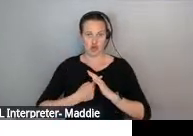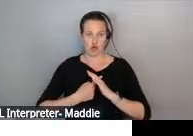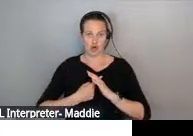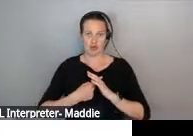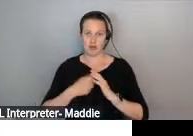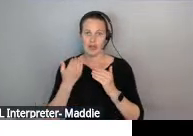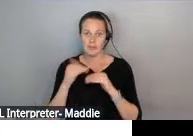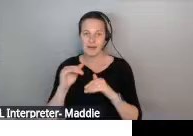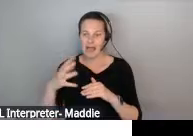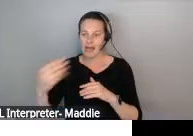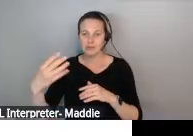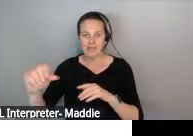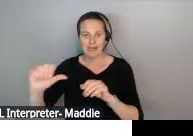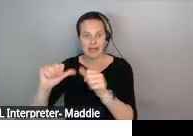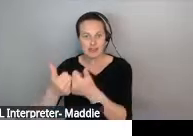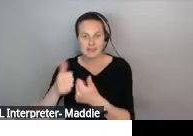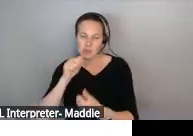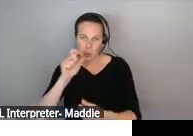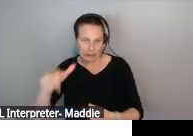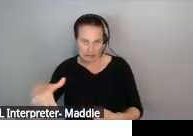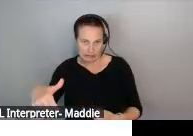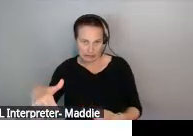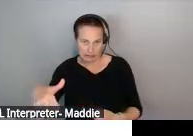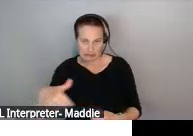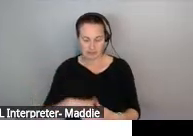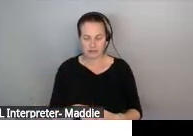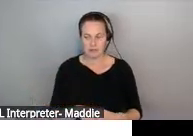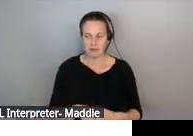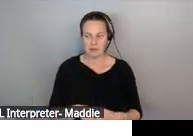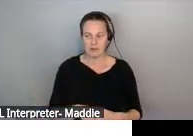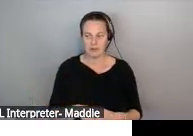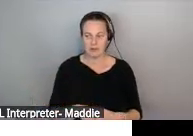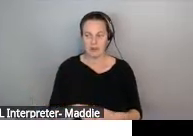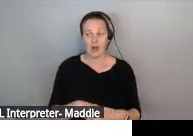agencies. And finally, one of the biggest ones is whenever we limit